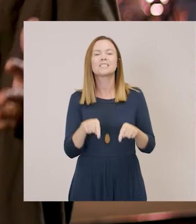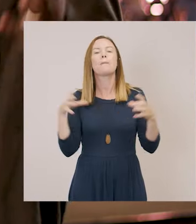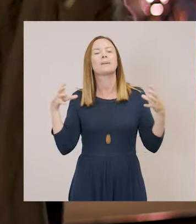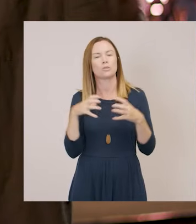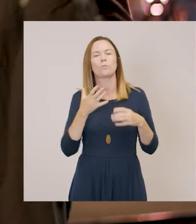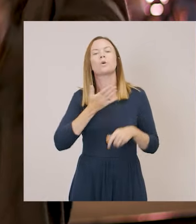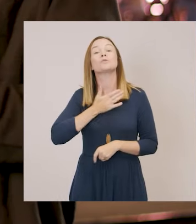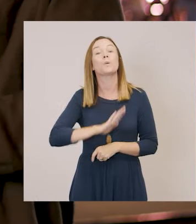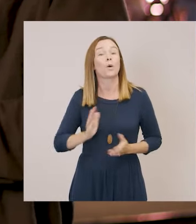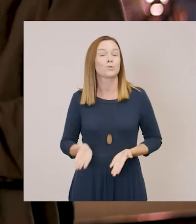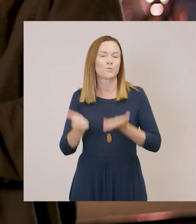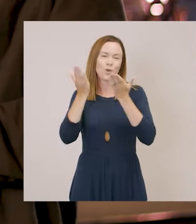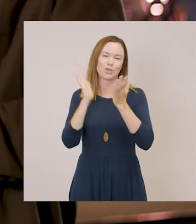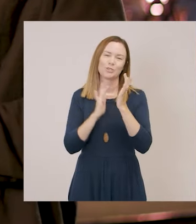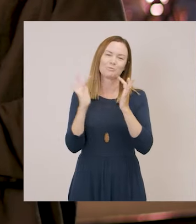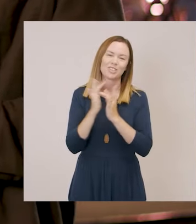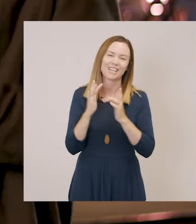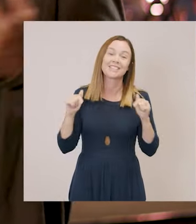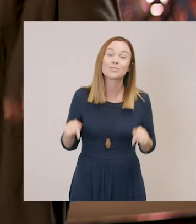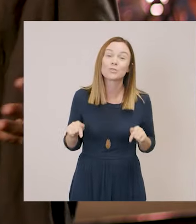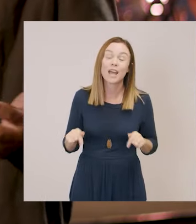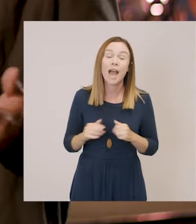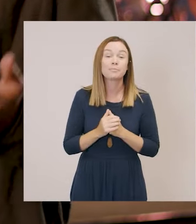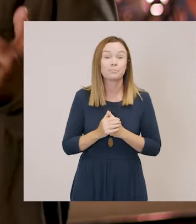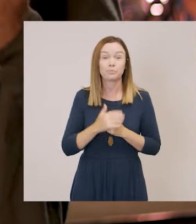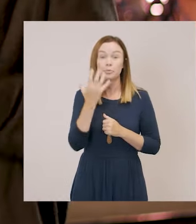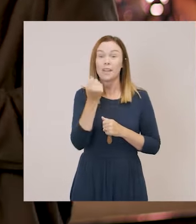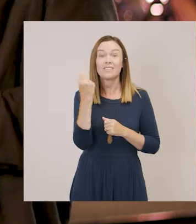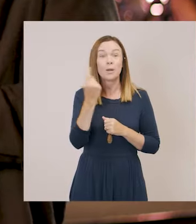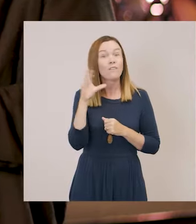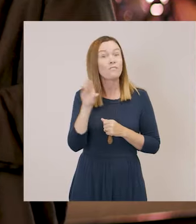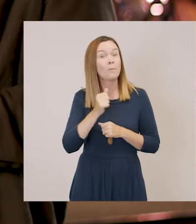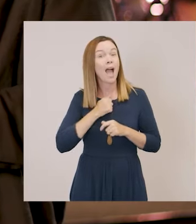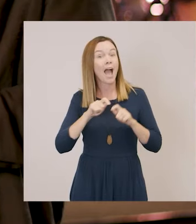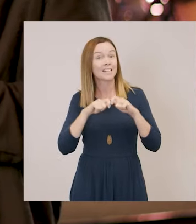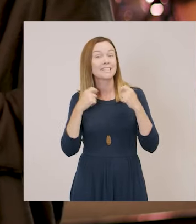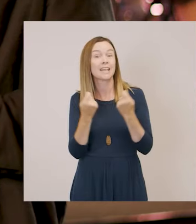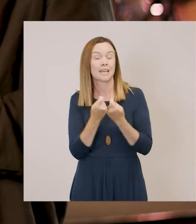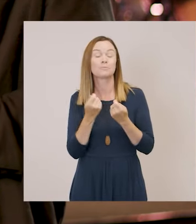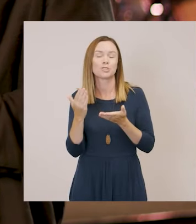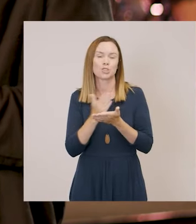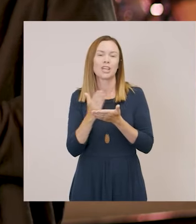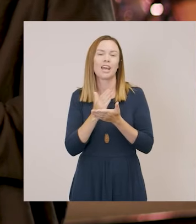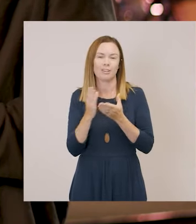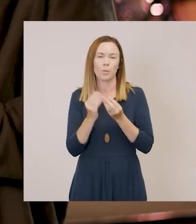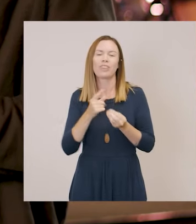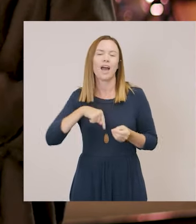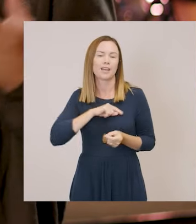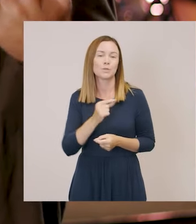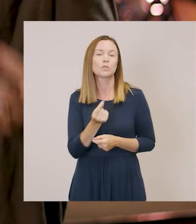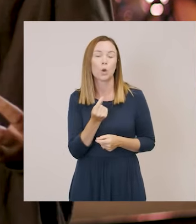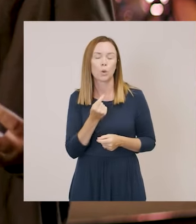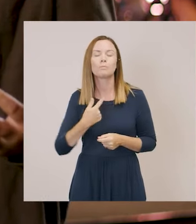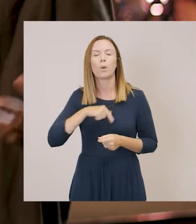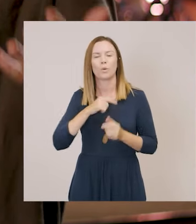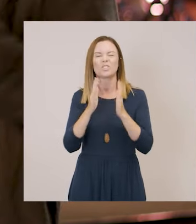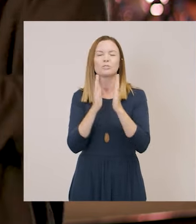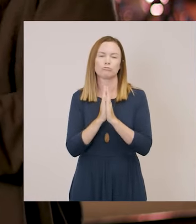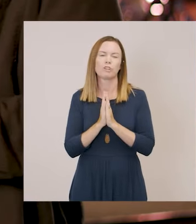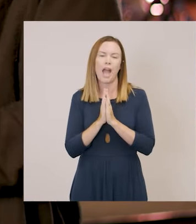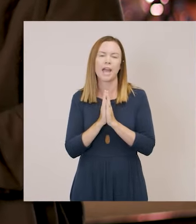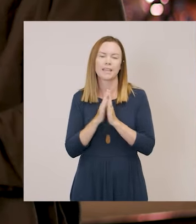today because we want to worship Jesus today. So in saying that, we've got someone from our team sharing with us in a minute. But why don't we pray?